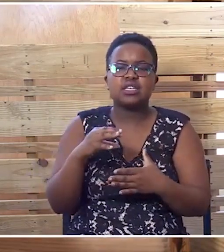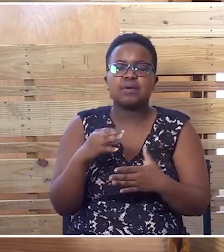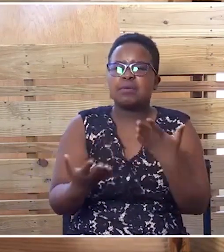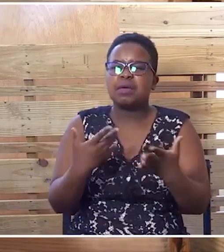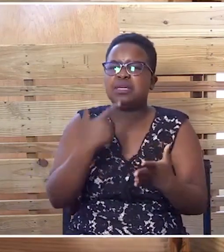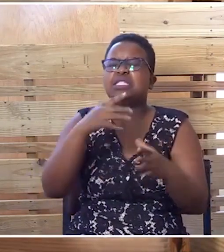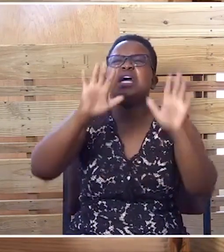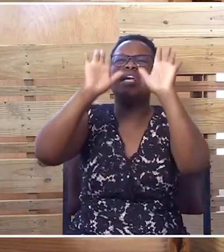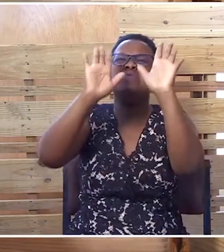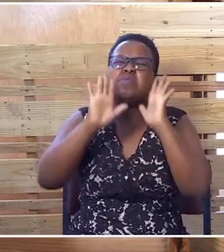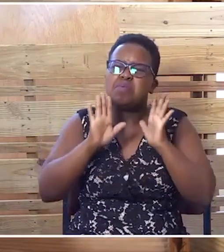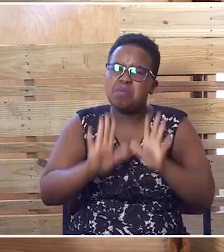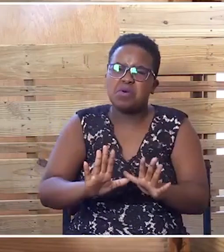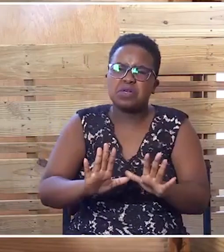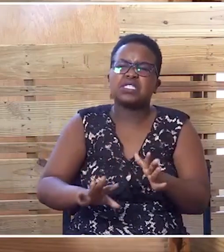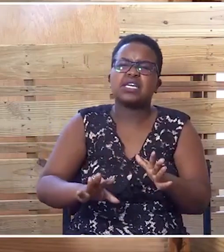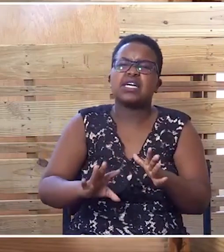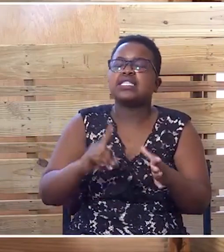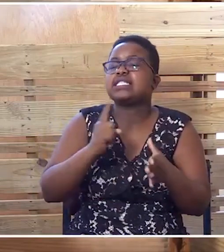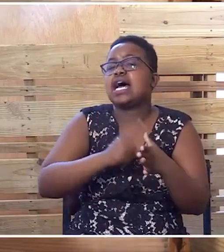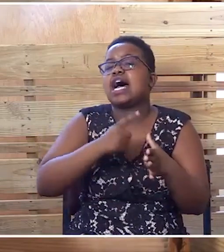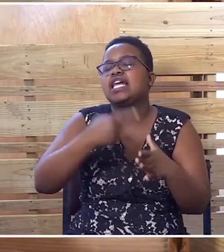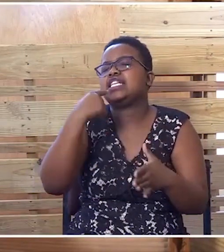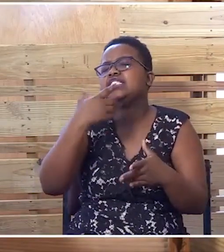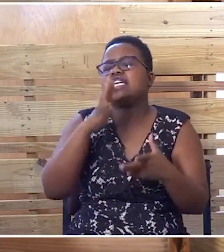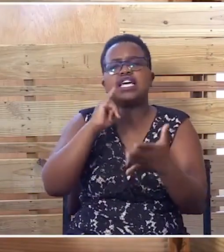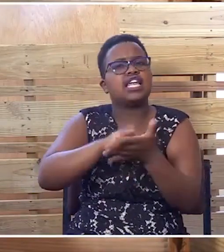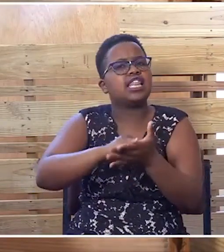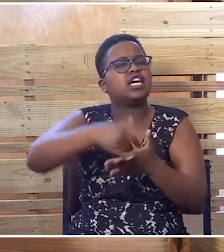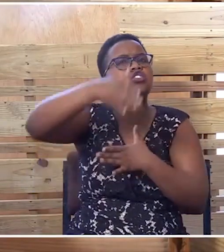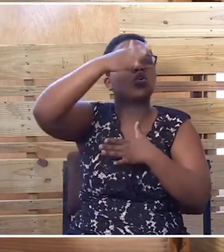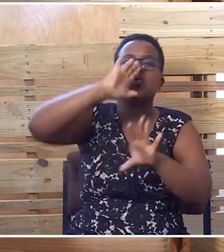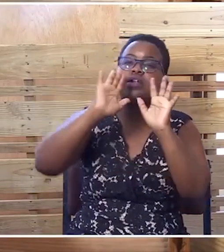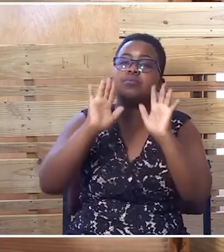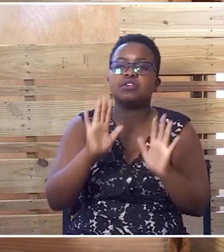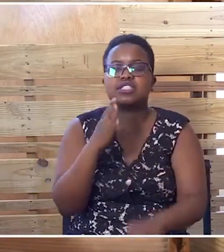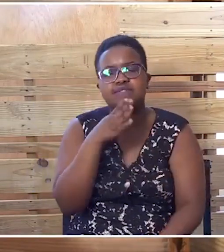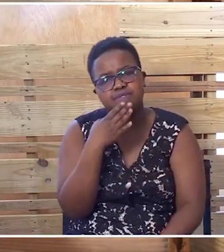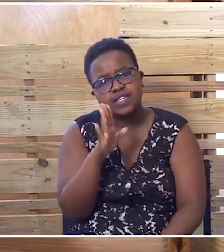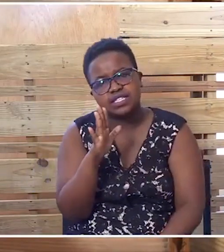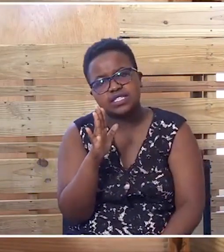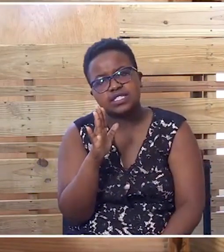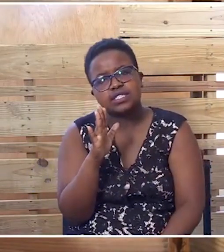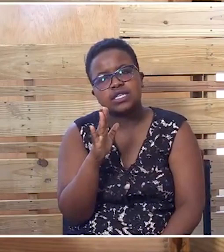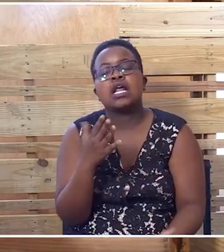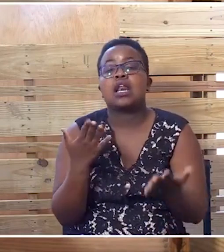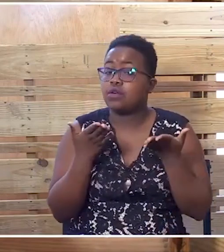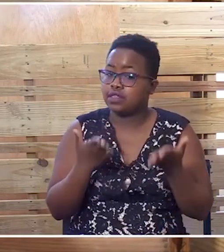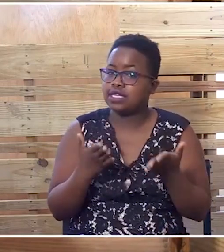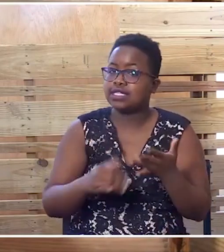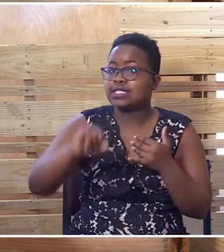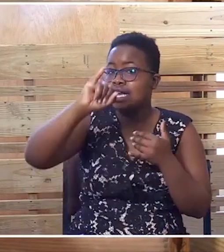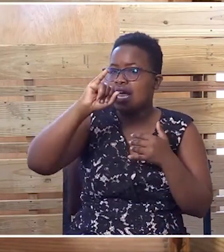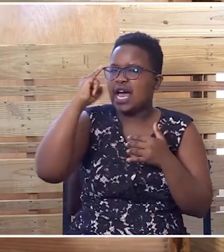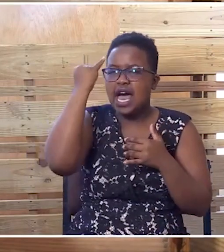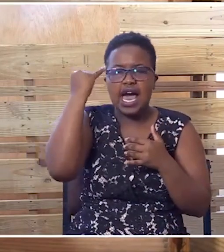value them more than we value God, or value people more than we value God, then those becomes idol because